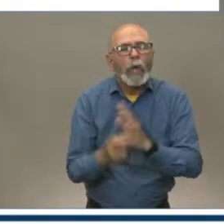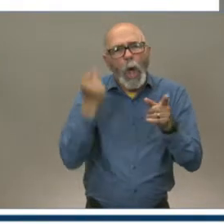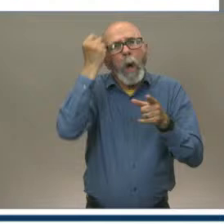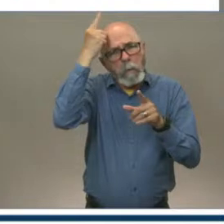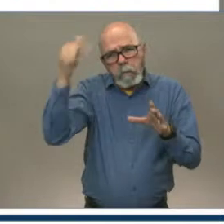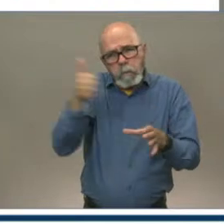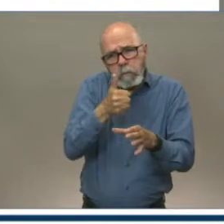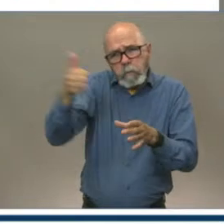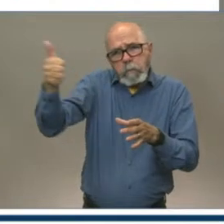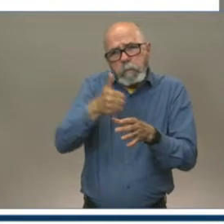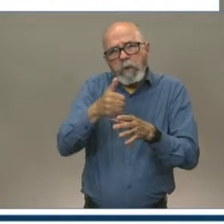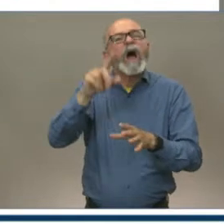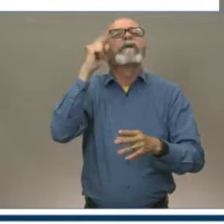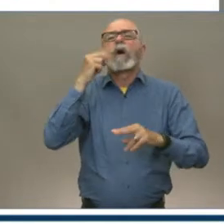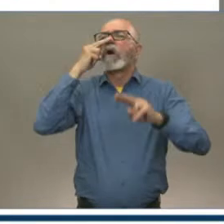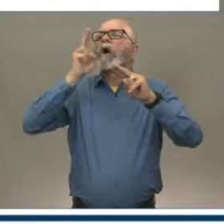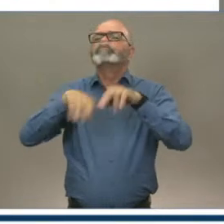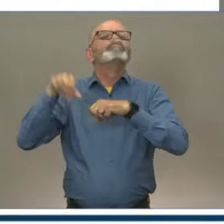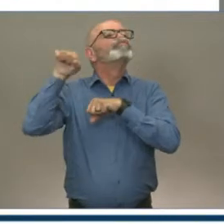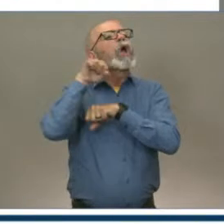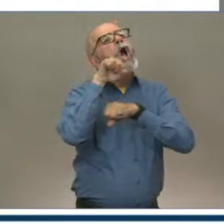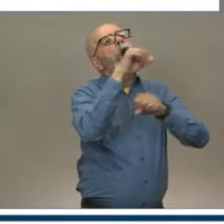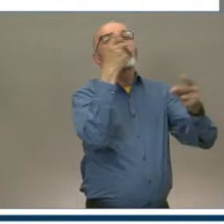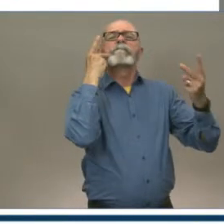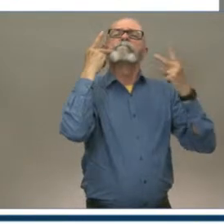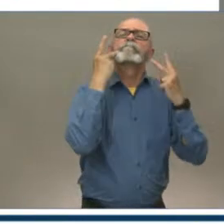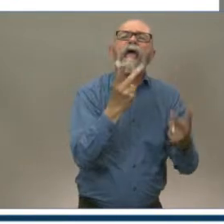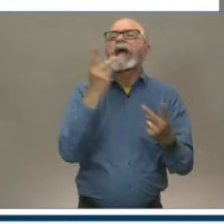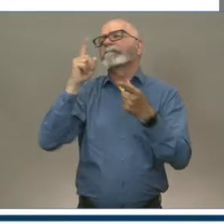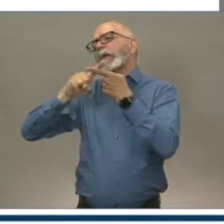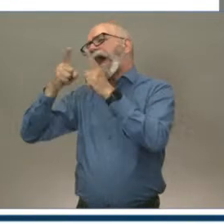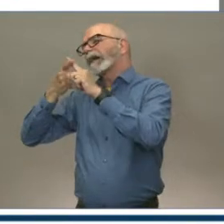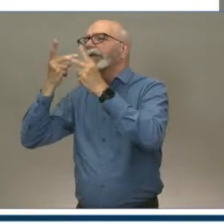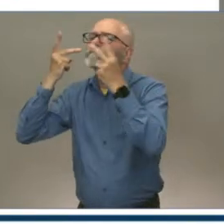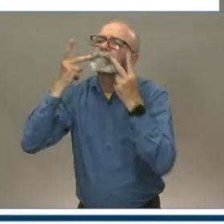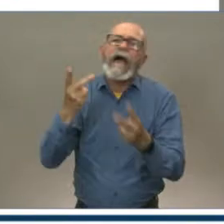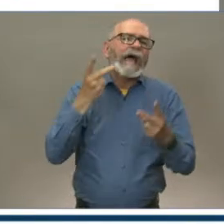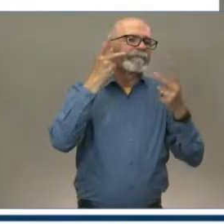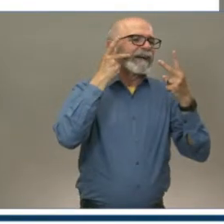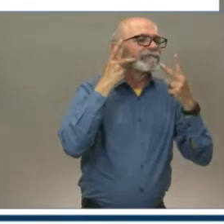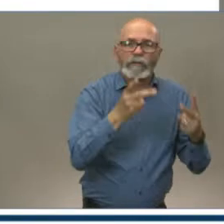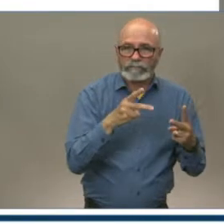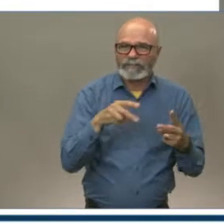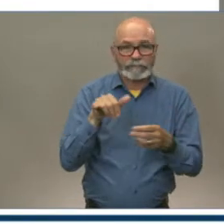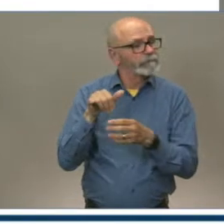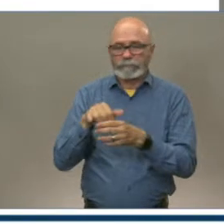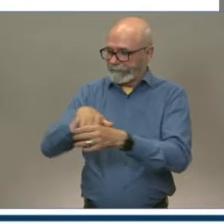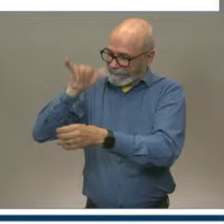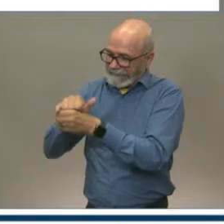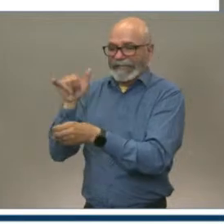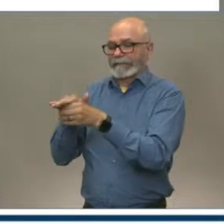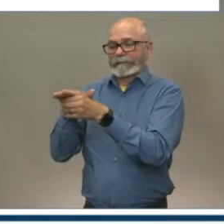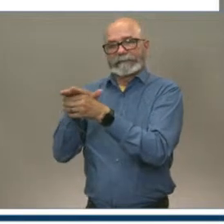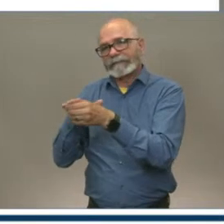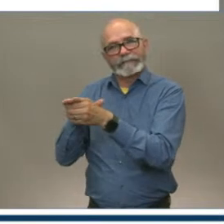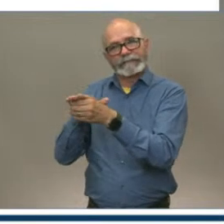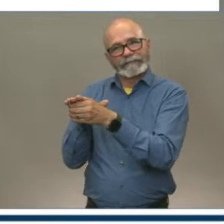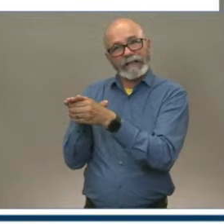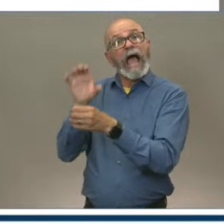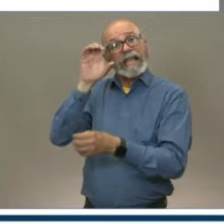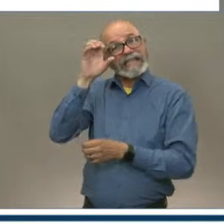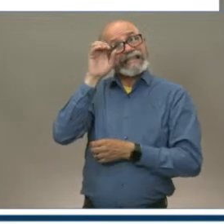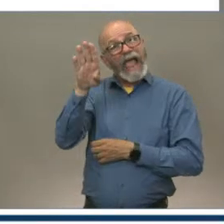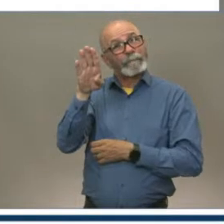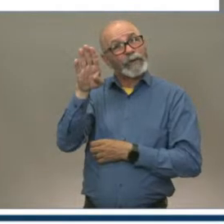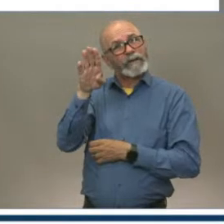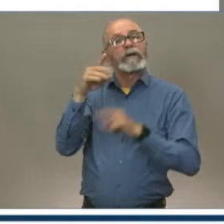social visits, getting out and about, stay within your local community. So even within Cape Breton, if you live in